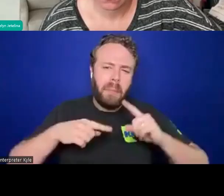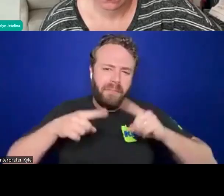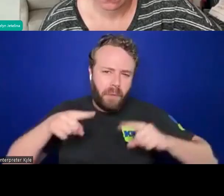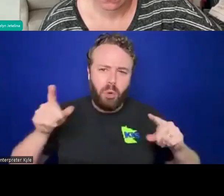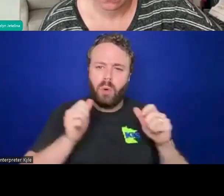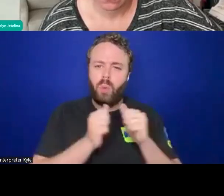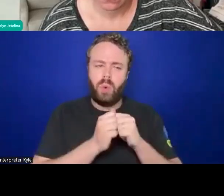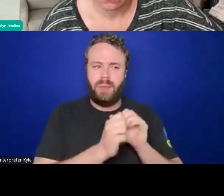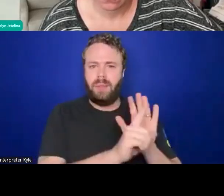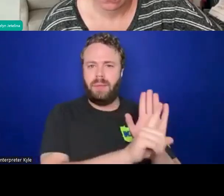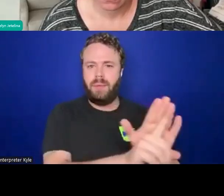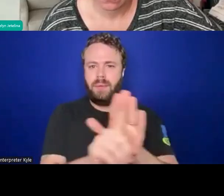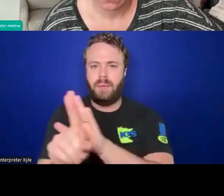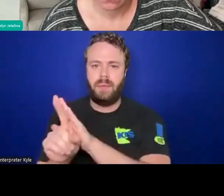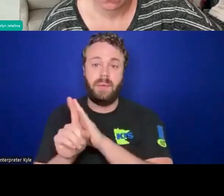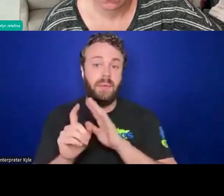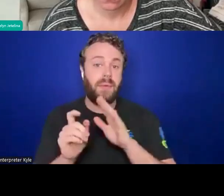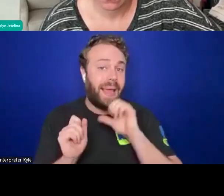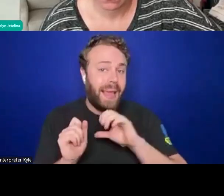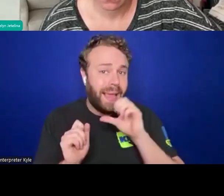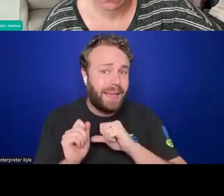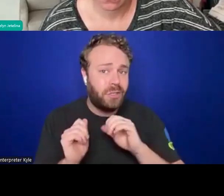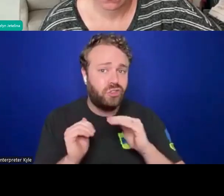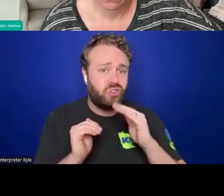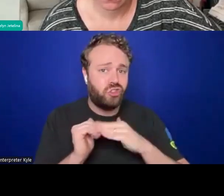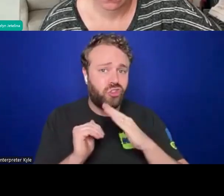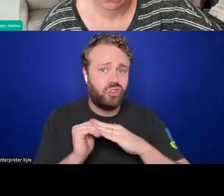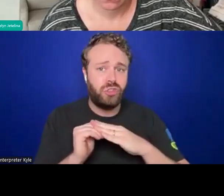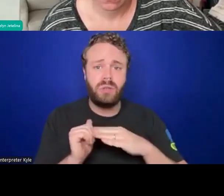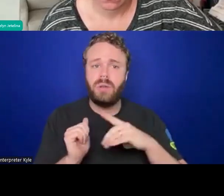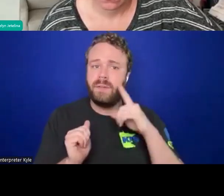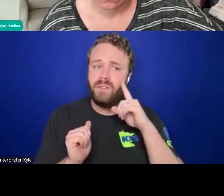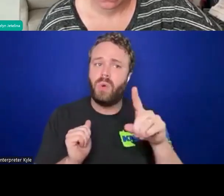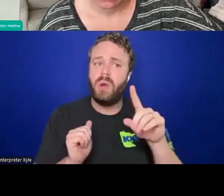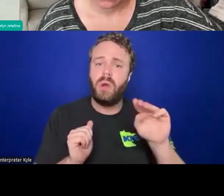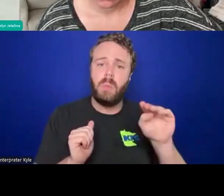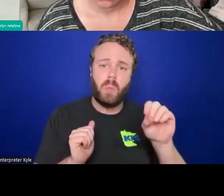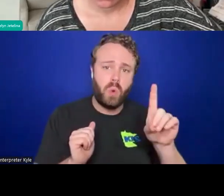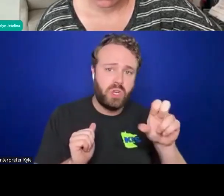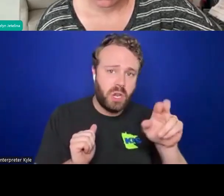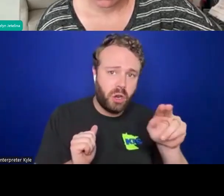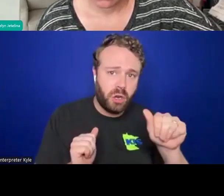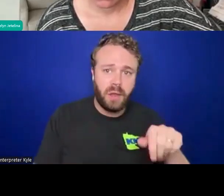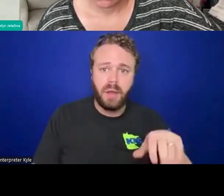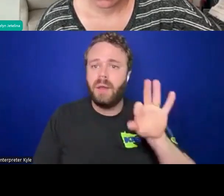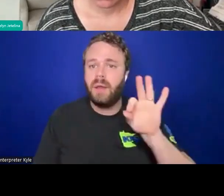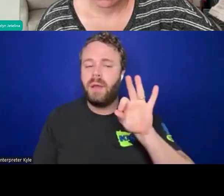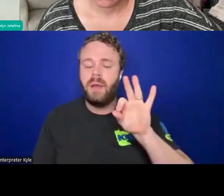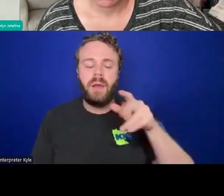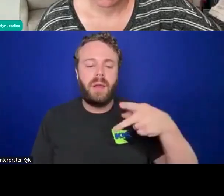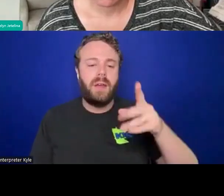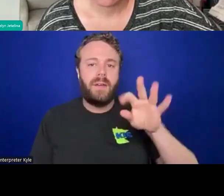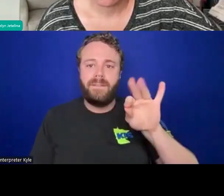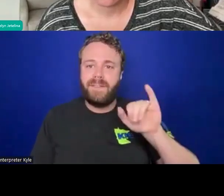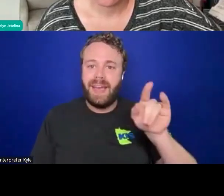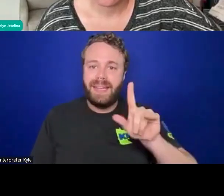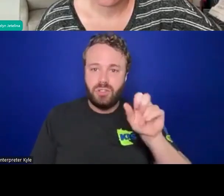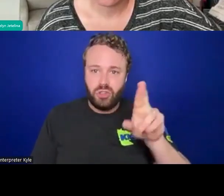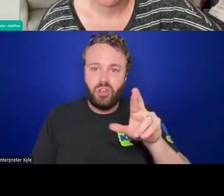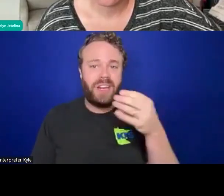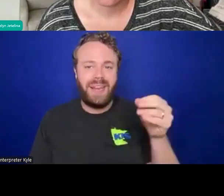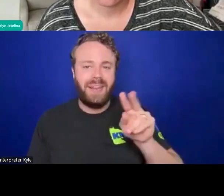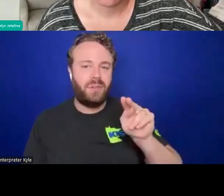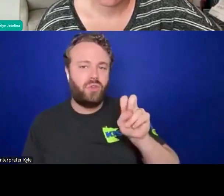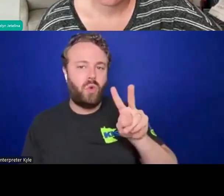to the age thresholds for Moderna, Pfizer, and Novavax. And so maybe